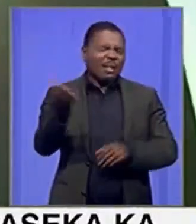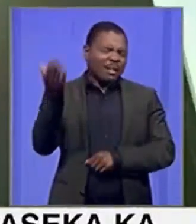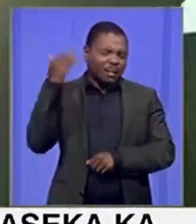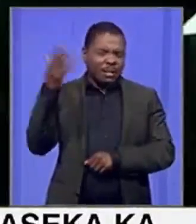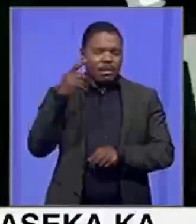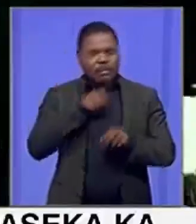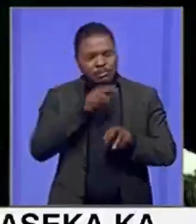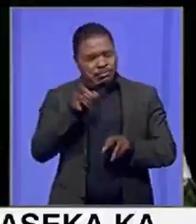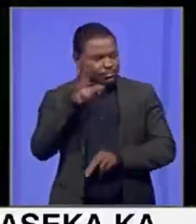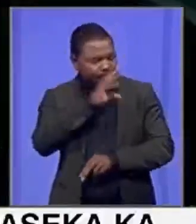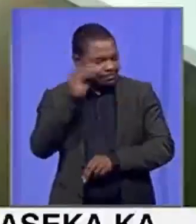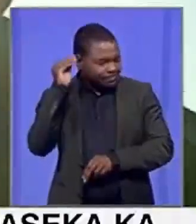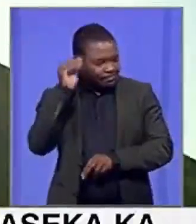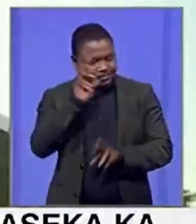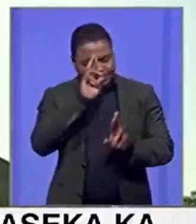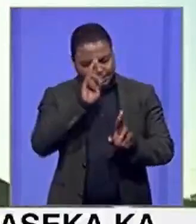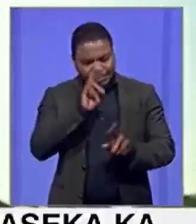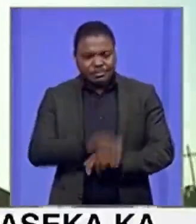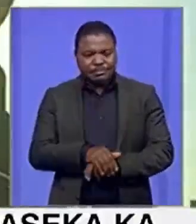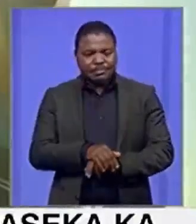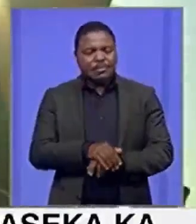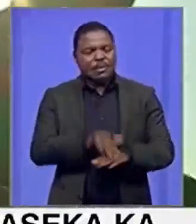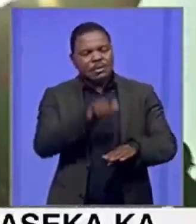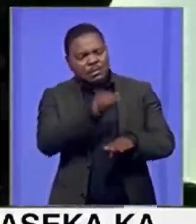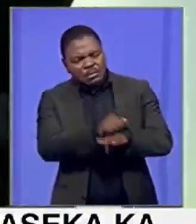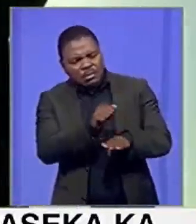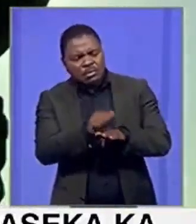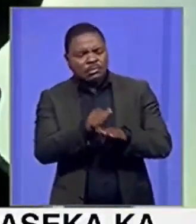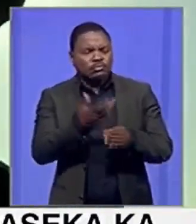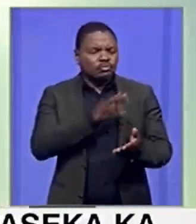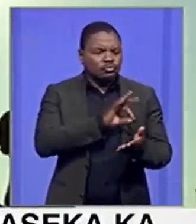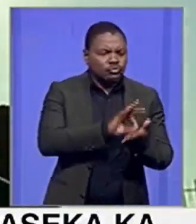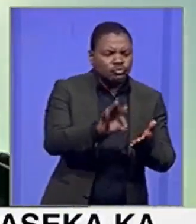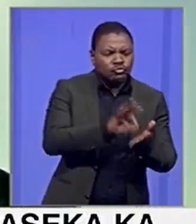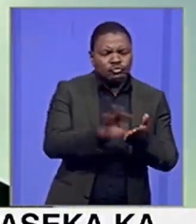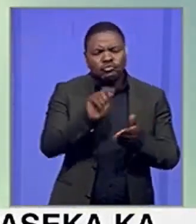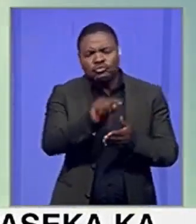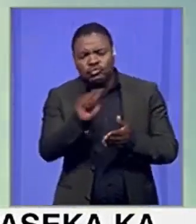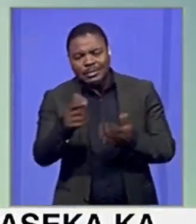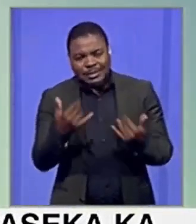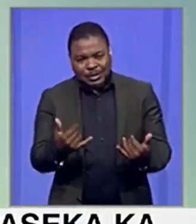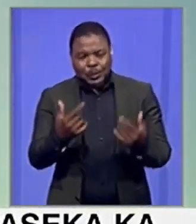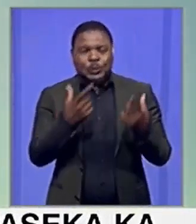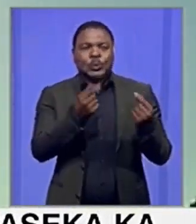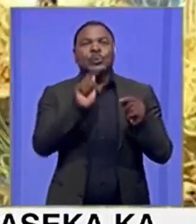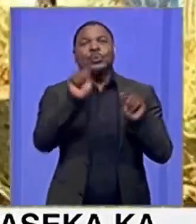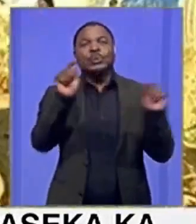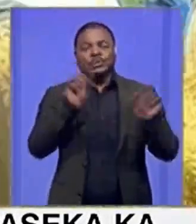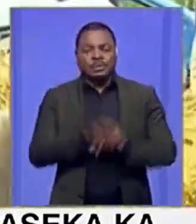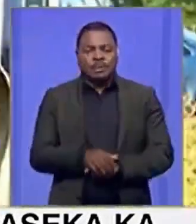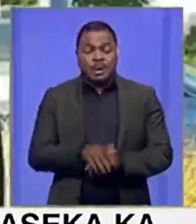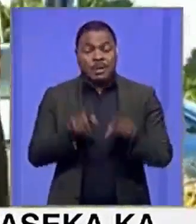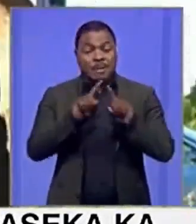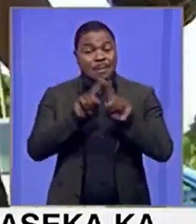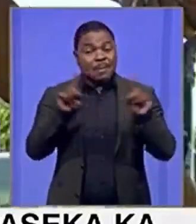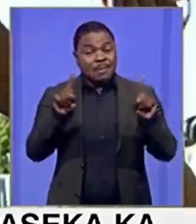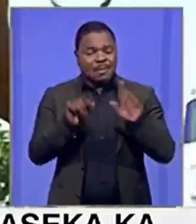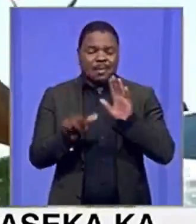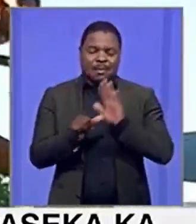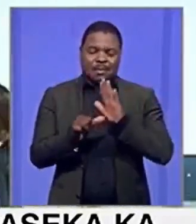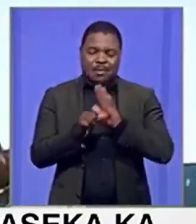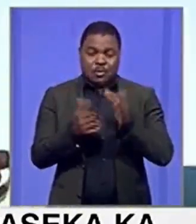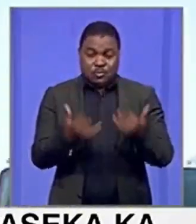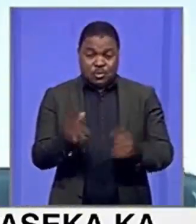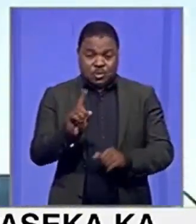kakeno. Go gola le go hlwekiša mabitla ke tše dingwe tša dilo tšeo di dirwago tšatšing le. Efela se bohlokwa ke gore letšatši la